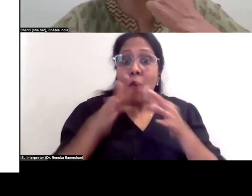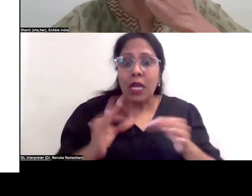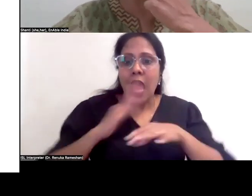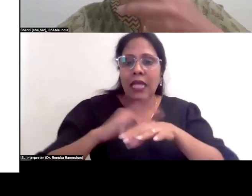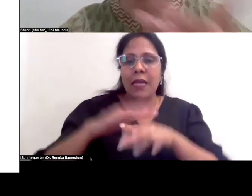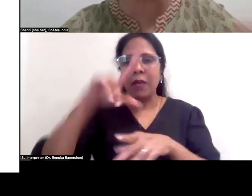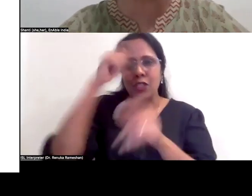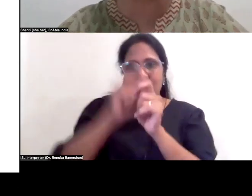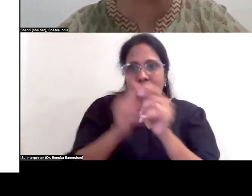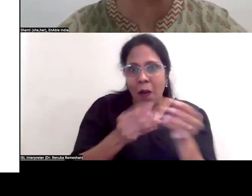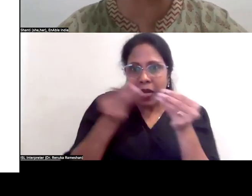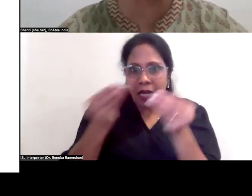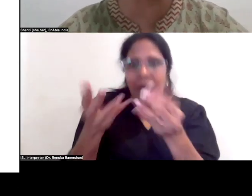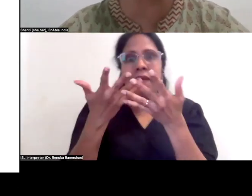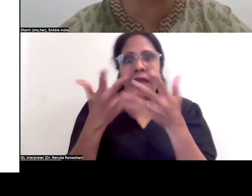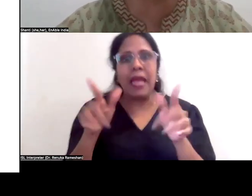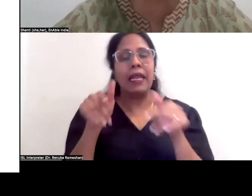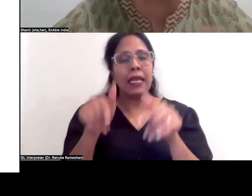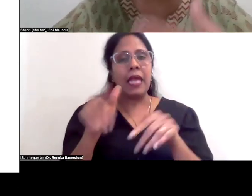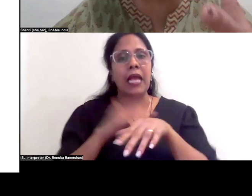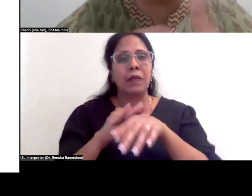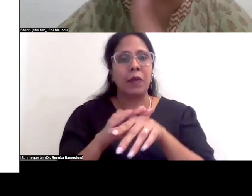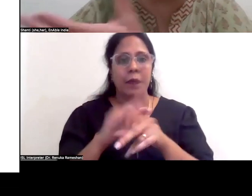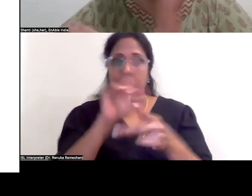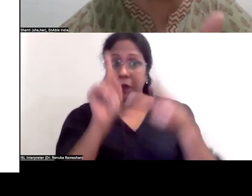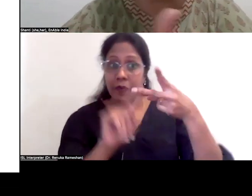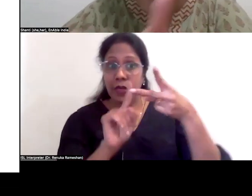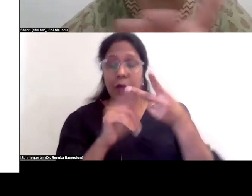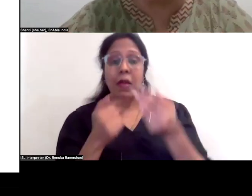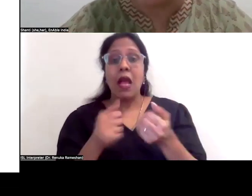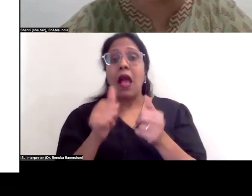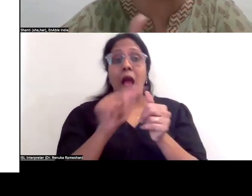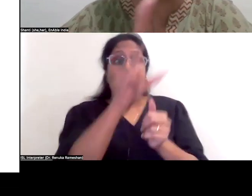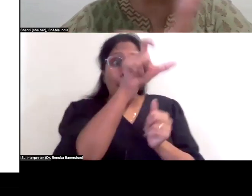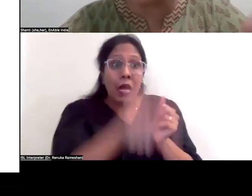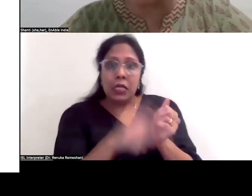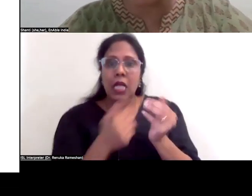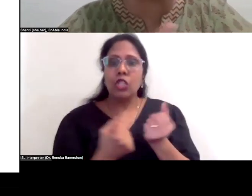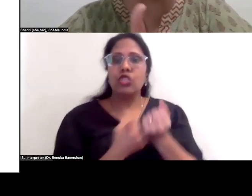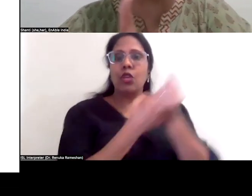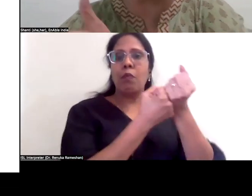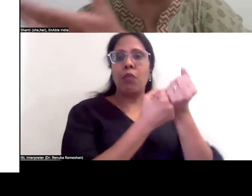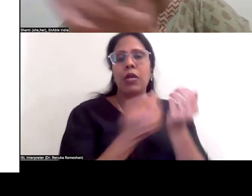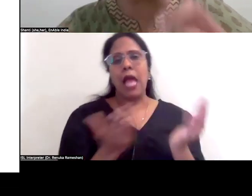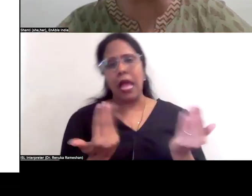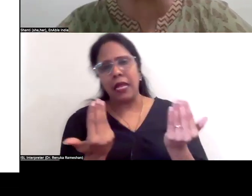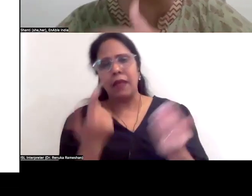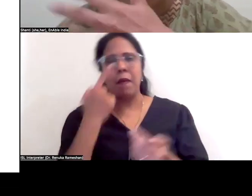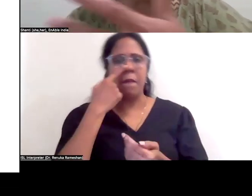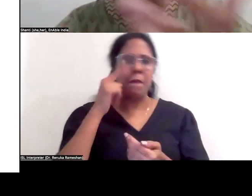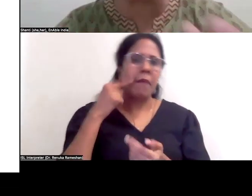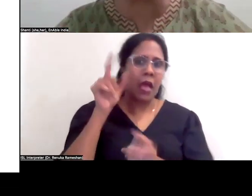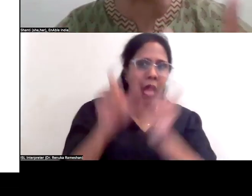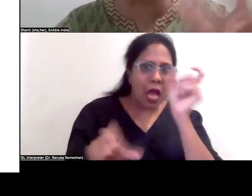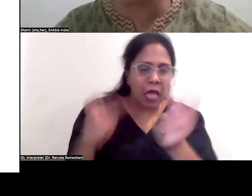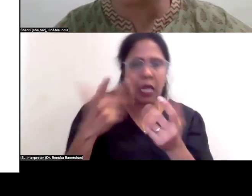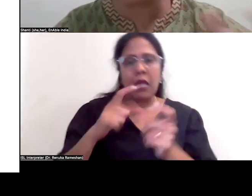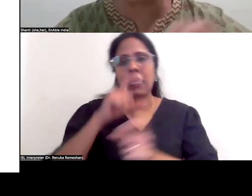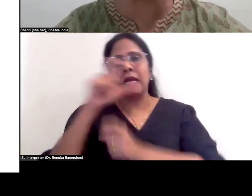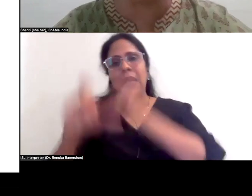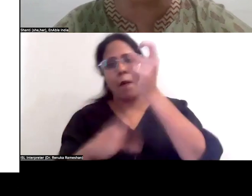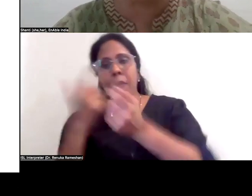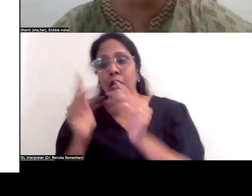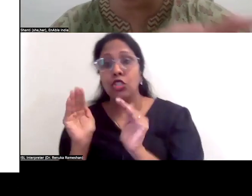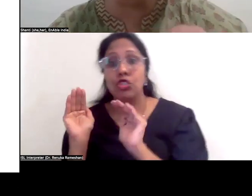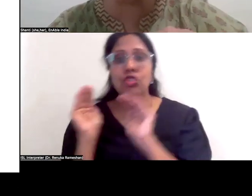employment to somebody. A supporting actor is who supports that change, especially enablers, and companies,